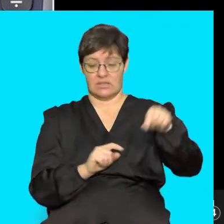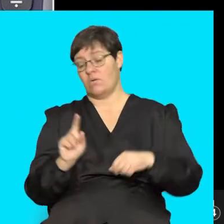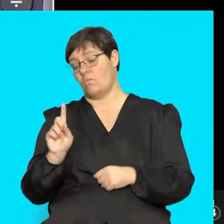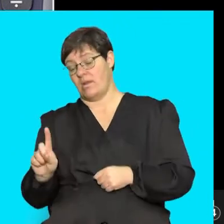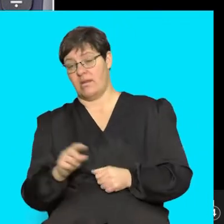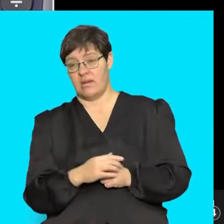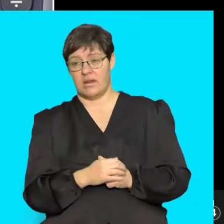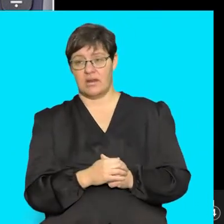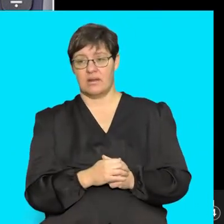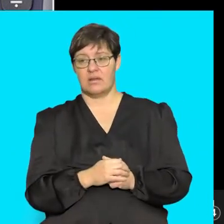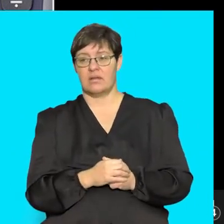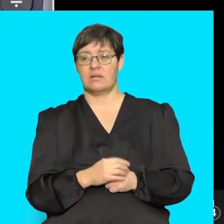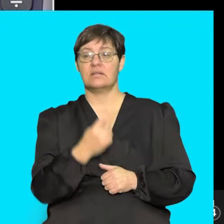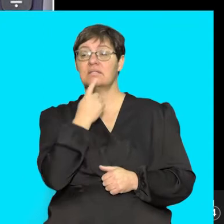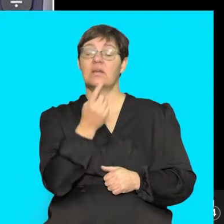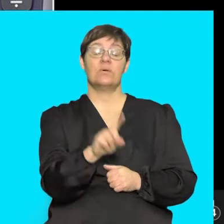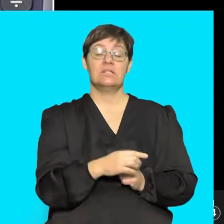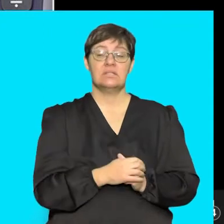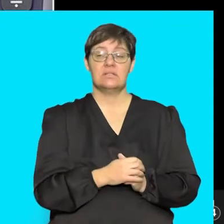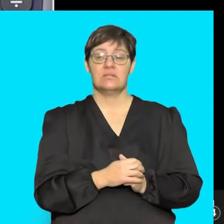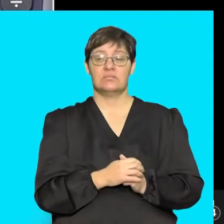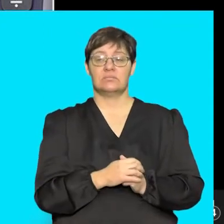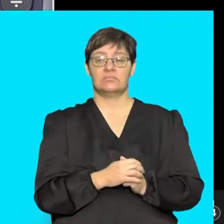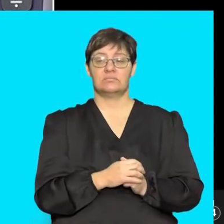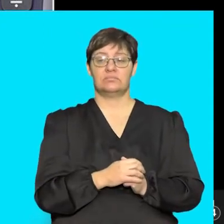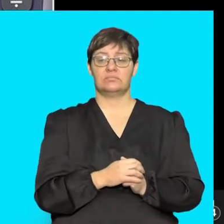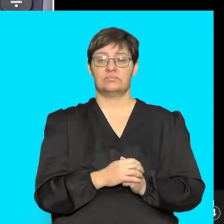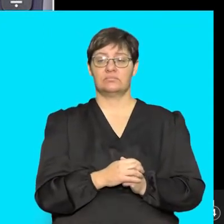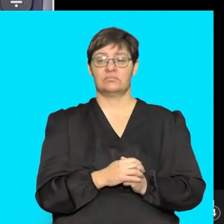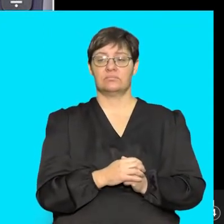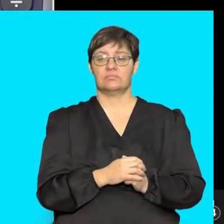Shift 1. What did we say? We said